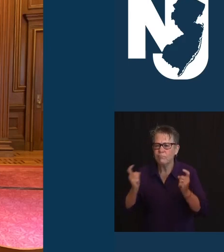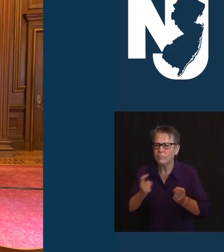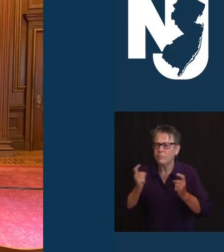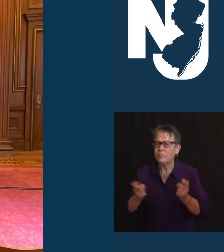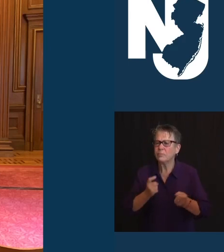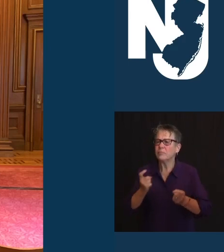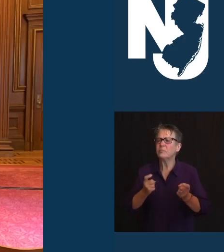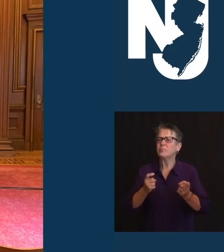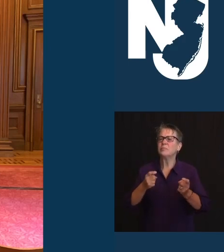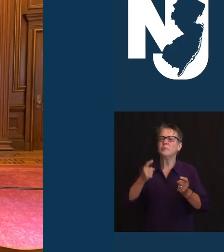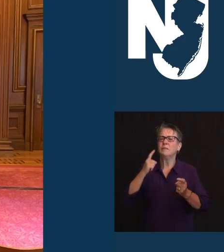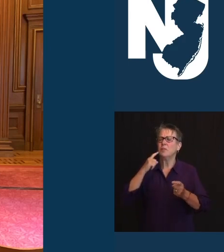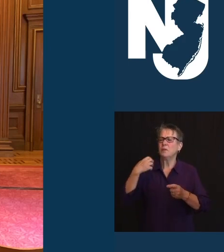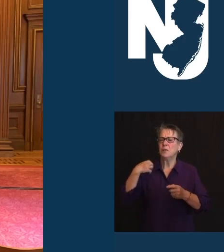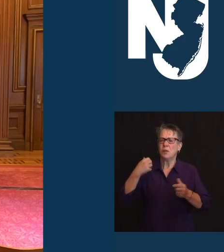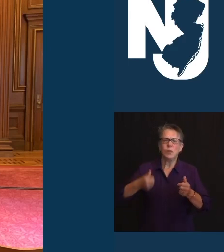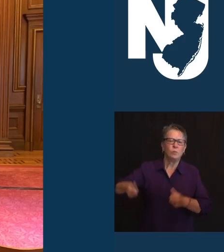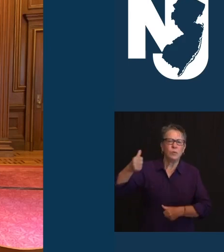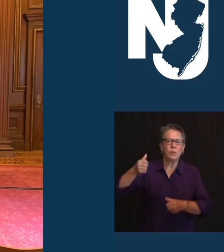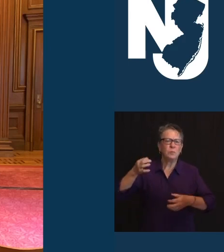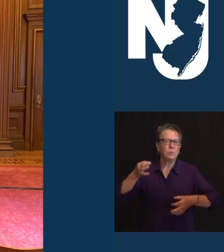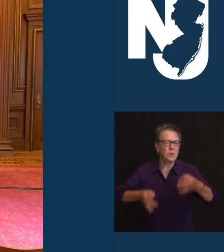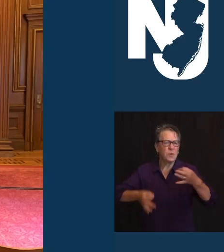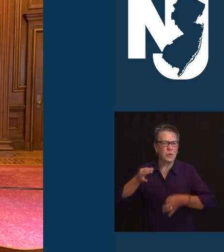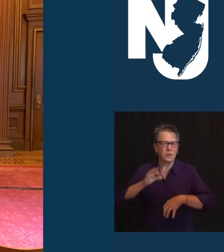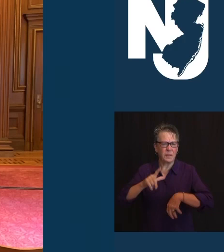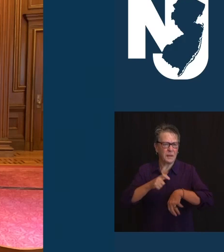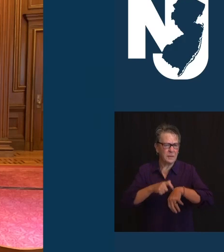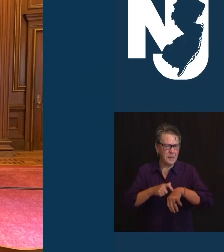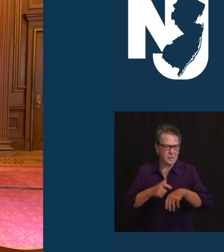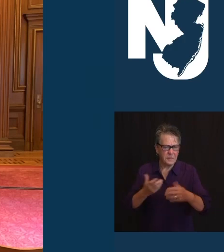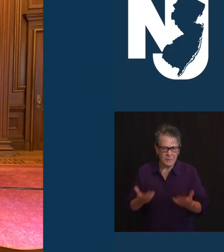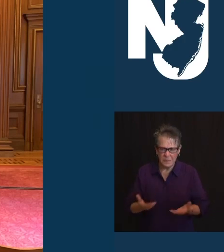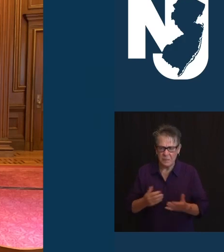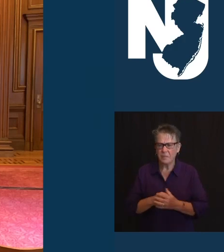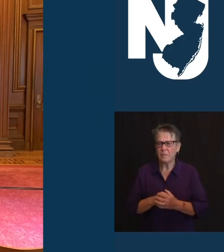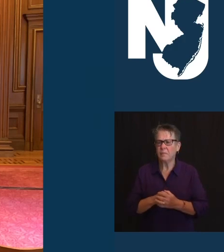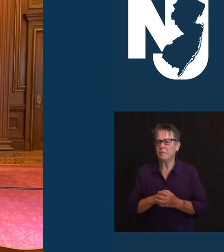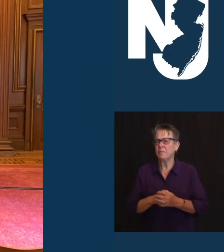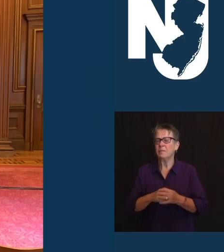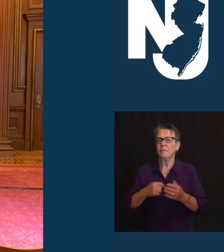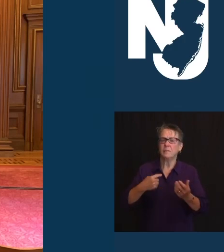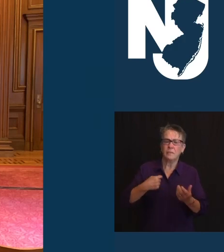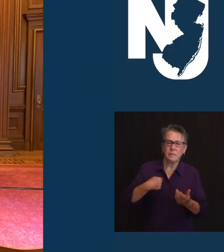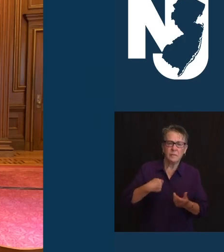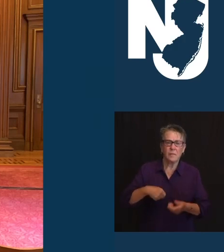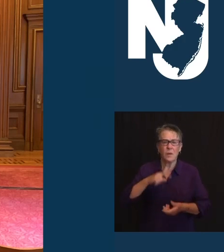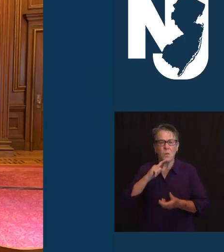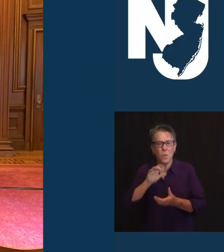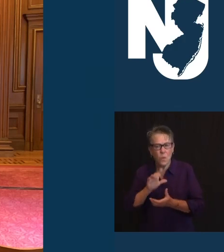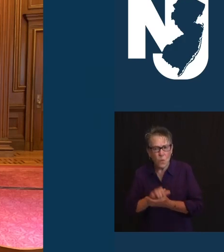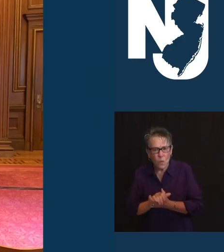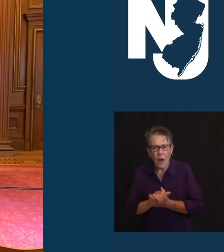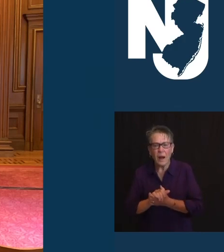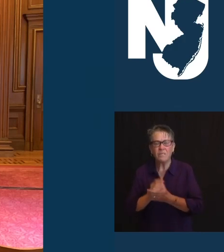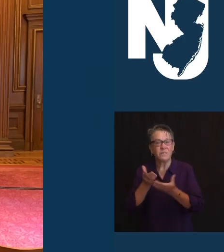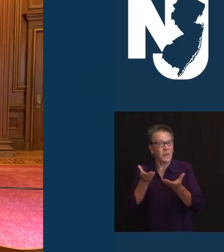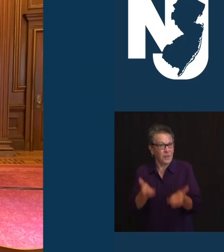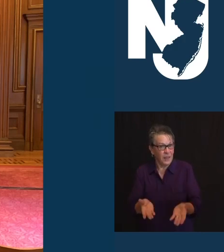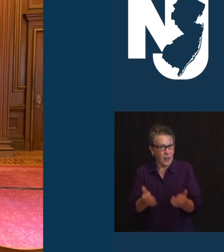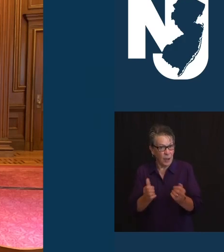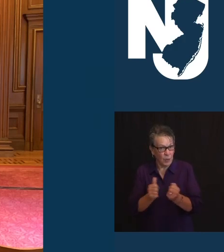our daughter Emma. There on the right, and second from the left, by the way, is the German ambassador to the United States of America, Dr. Emily